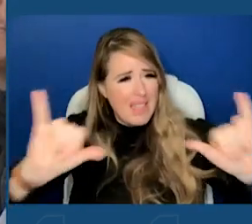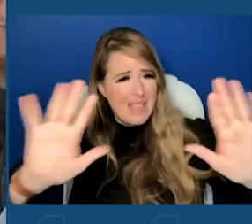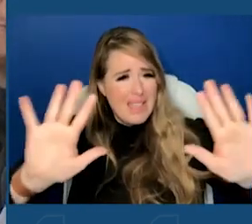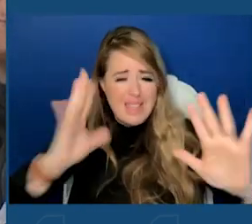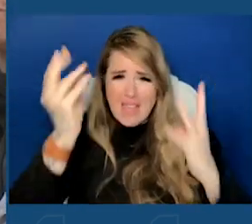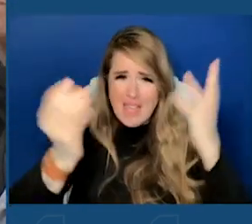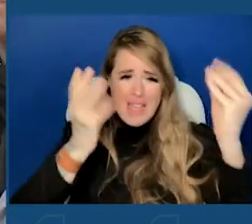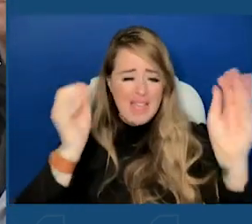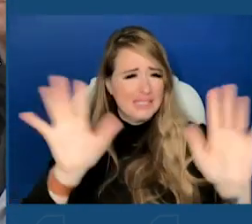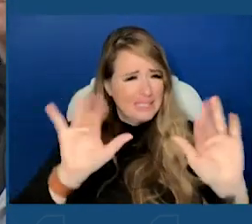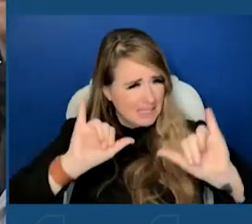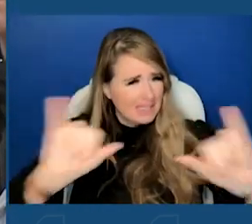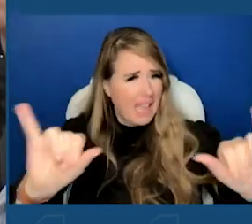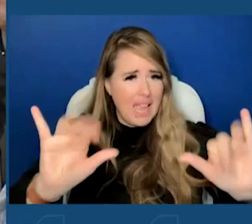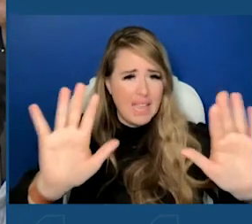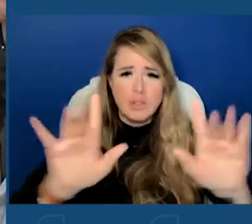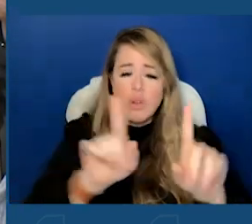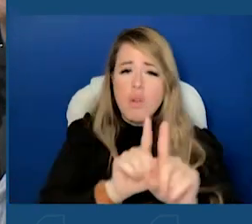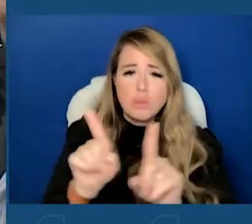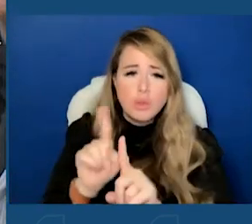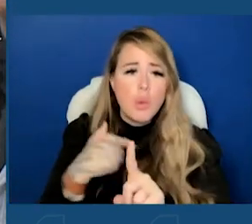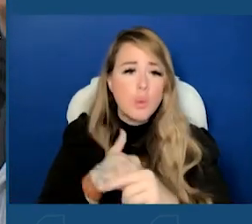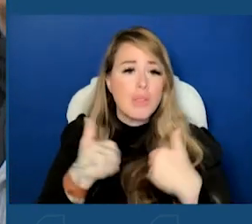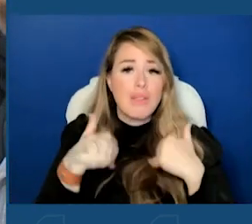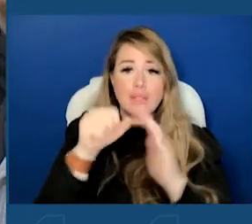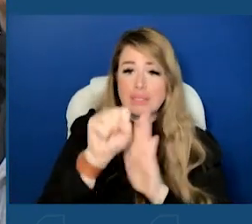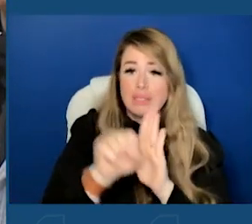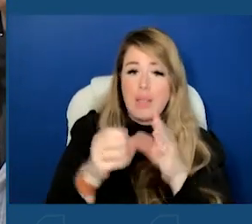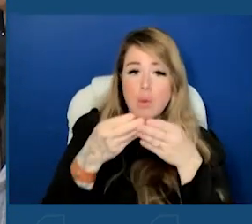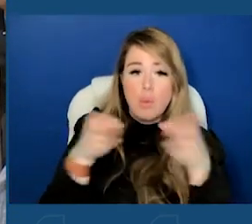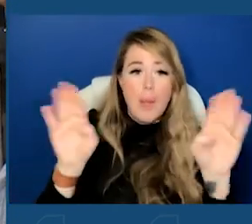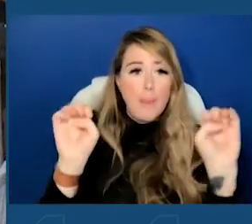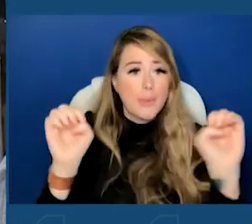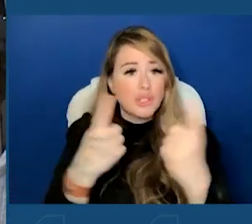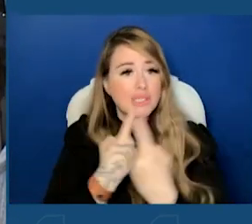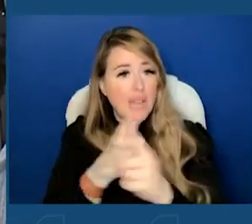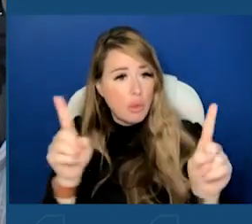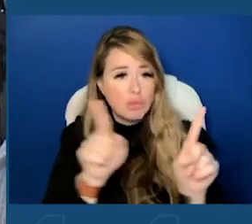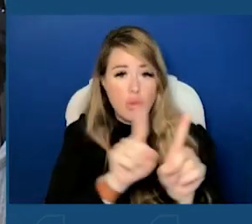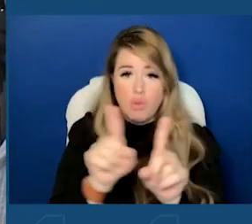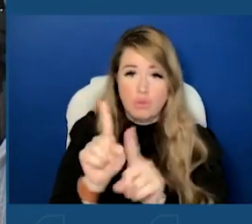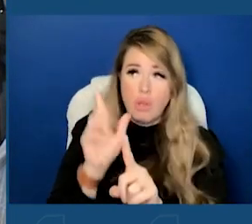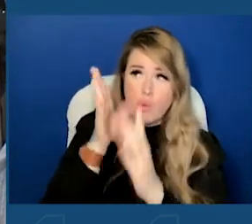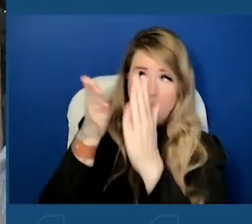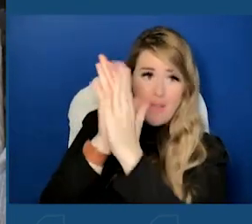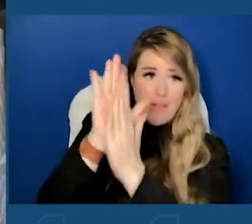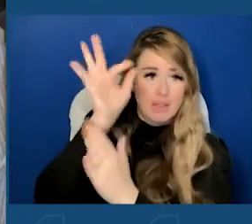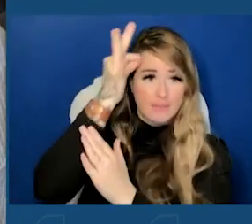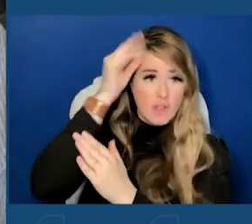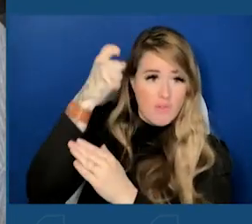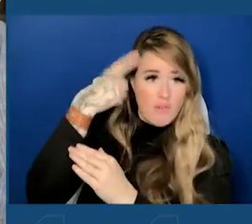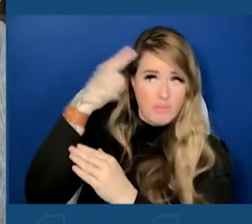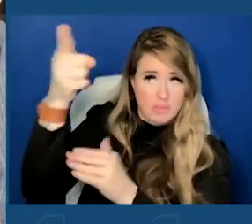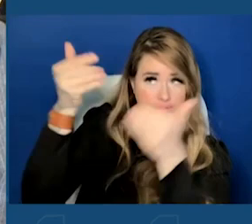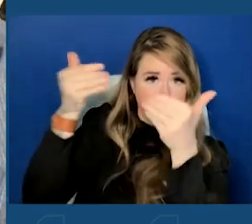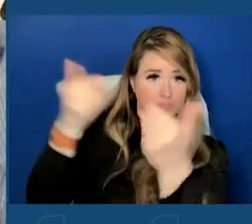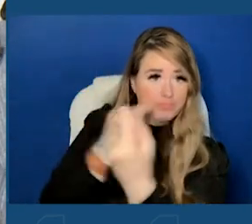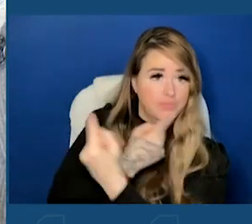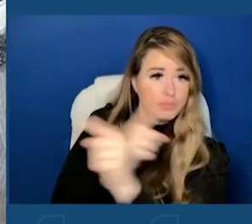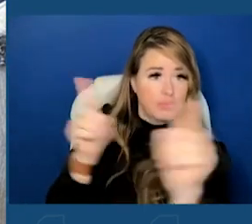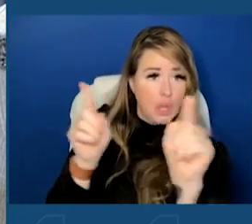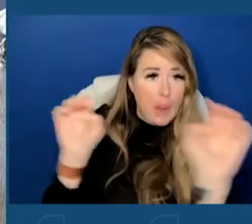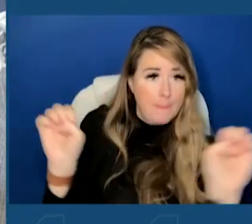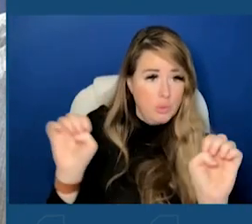to having a statewide emergency declaration, I'll be asking the federal government for a declaration of emergency that will allow us